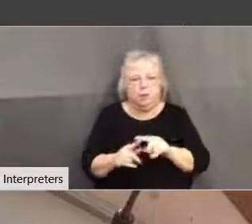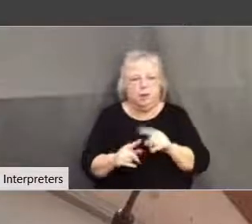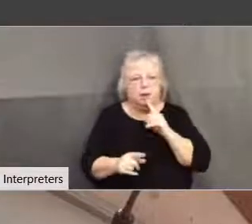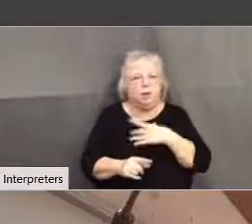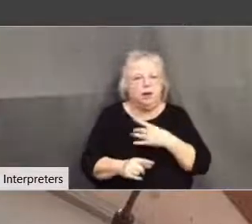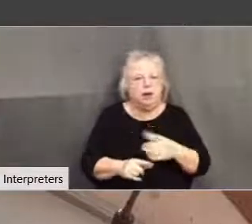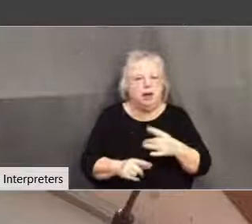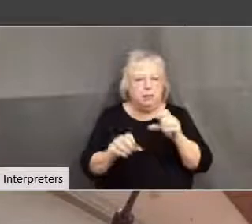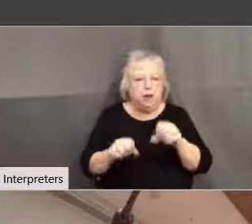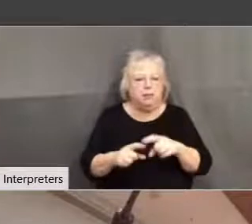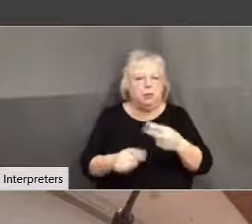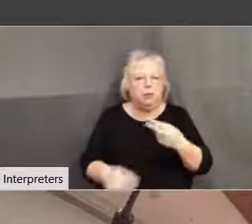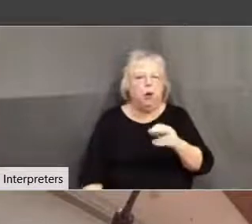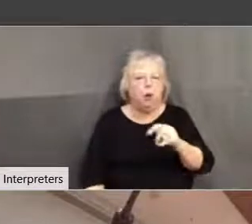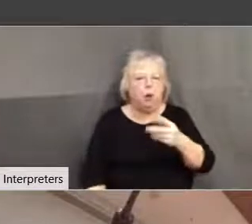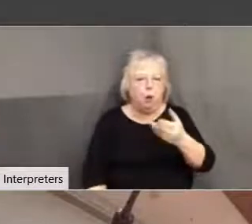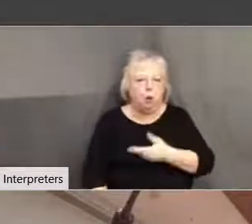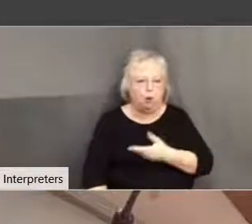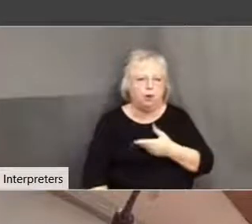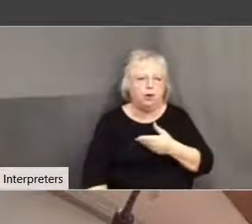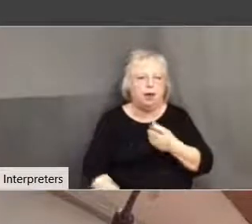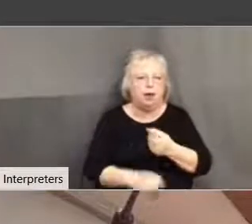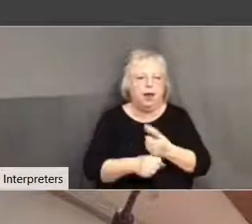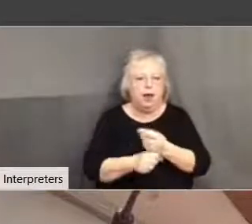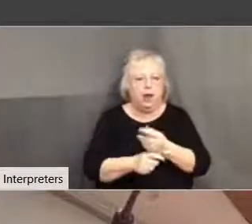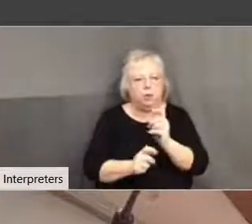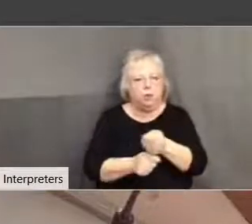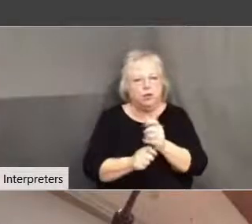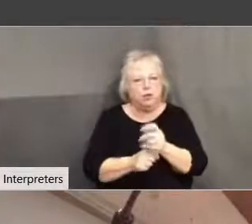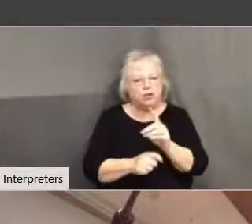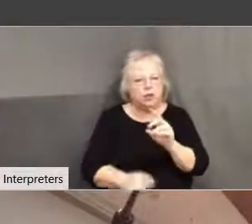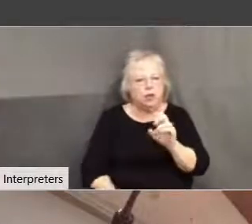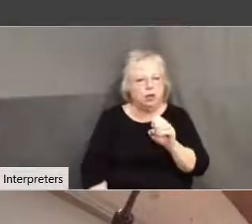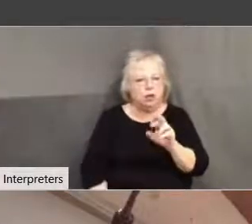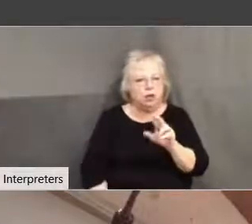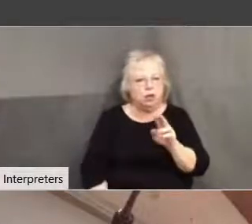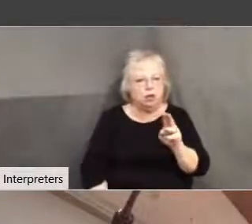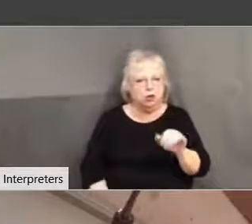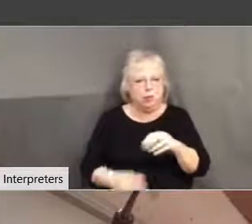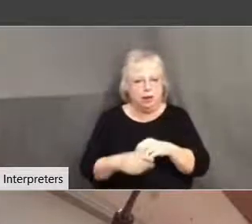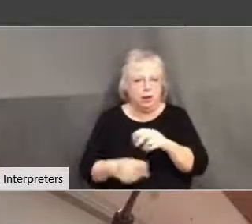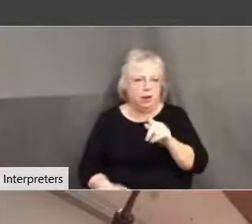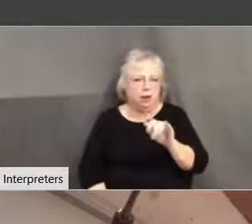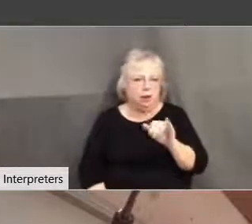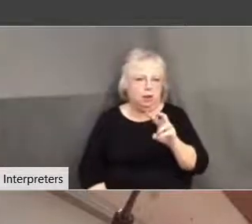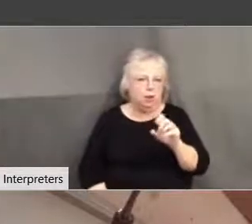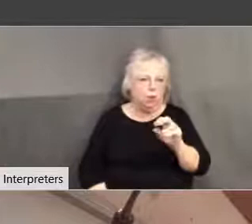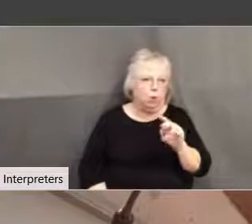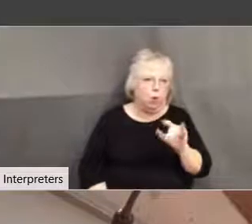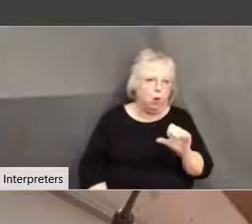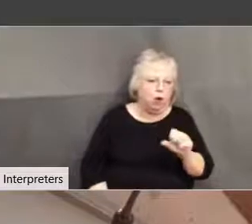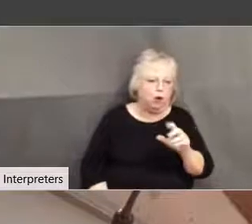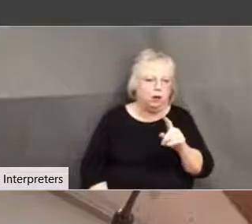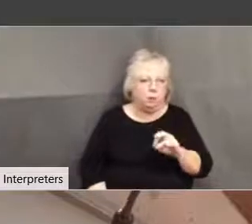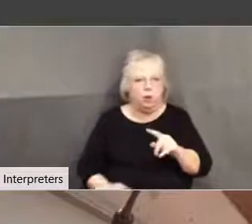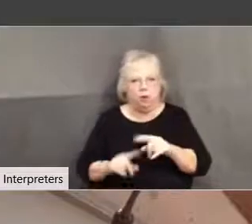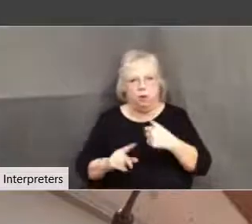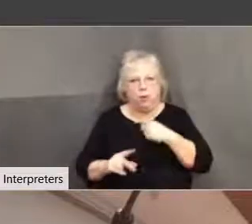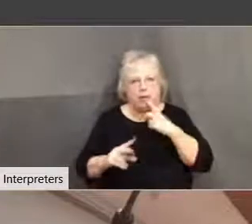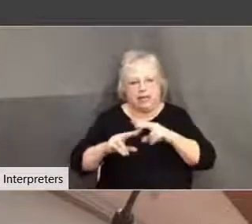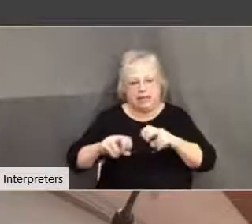to host that annual fishing derby in Kiwanis Park. But we need an assessment as to the condition and what's going on in